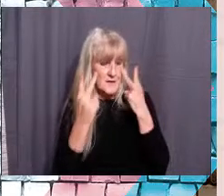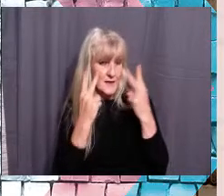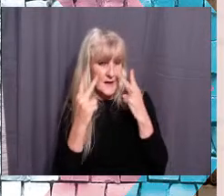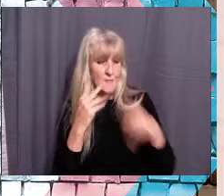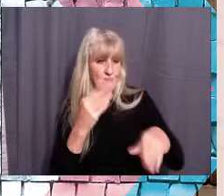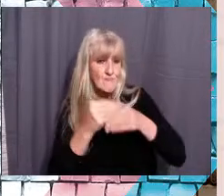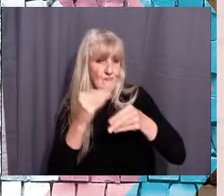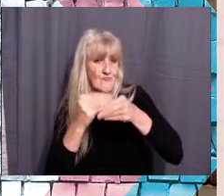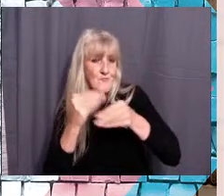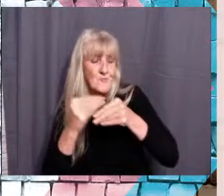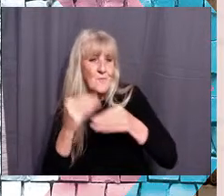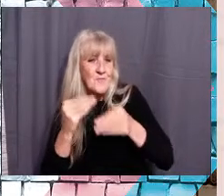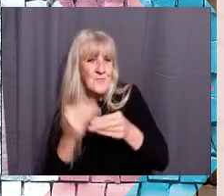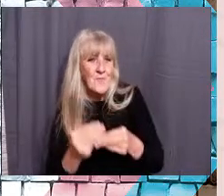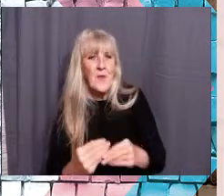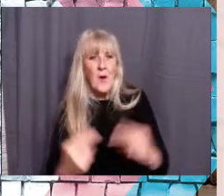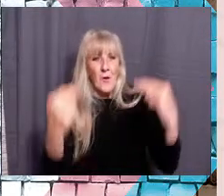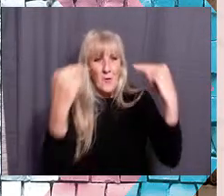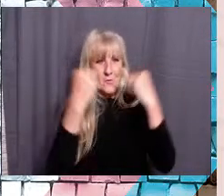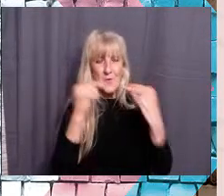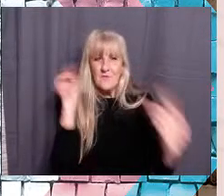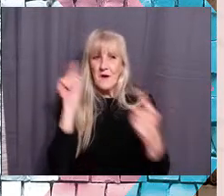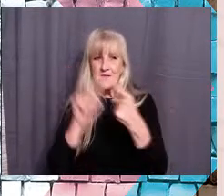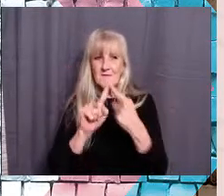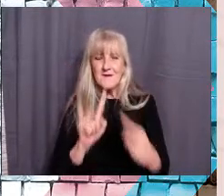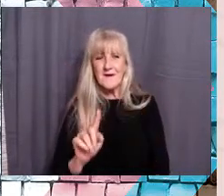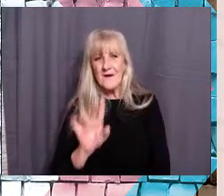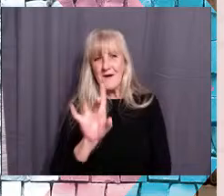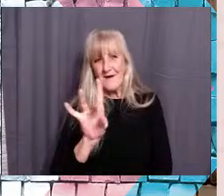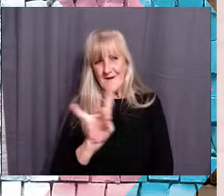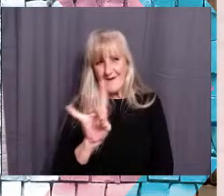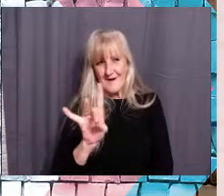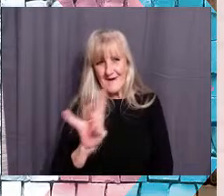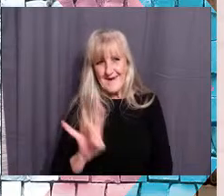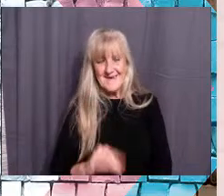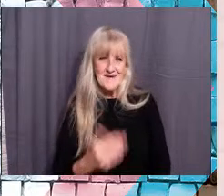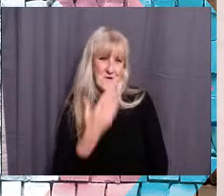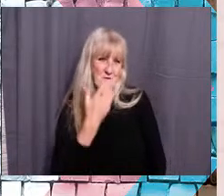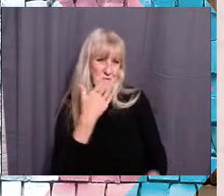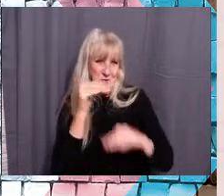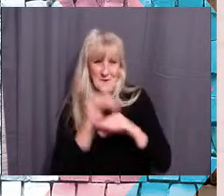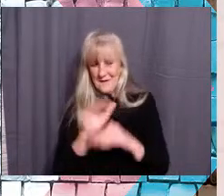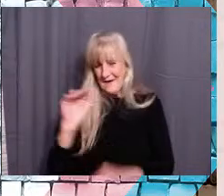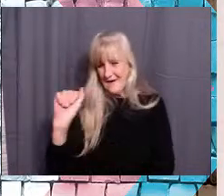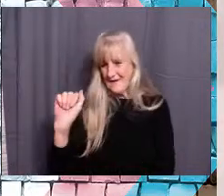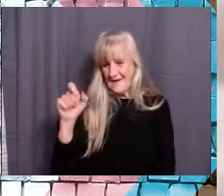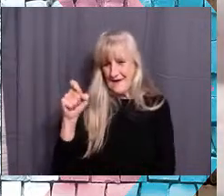So tune in, everyone. And until then, I'm going to say good night, Axel.